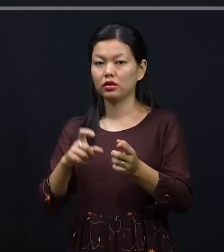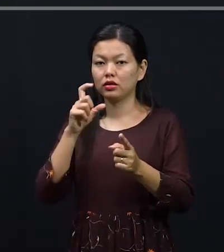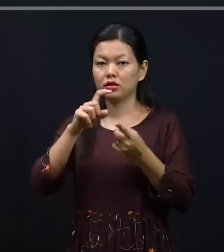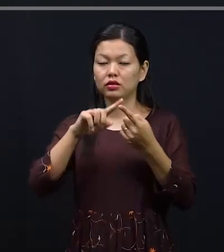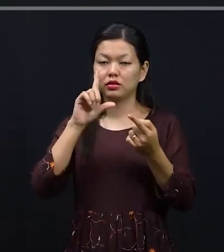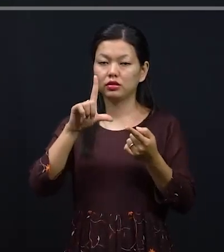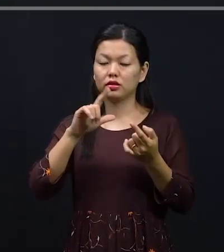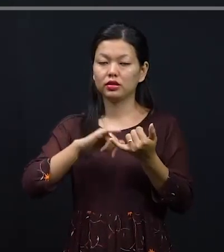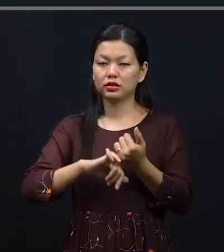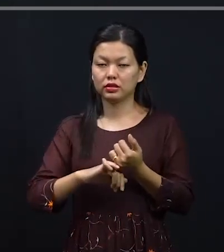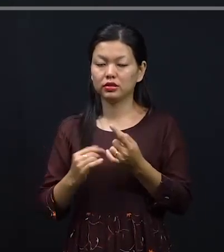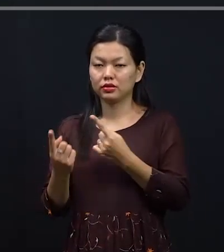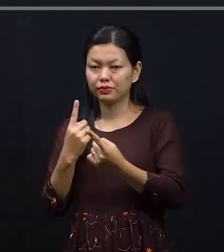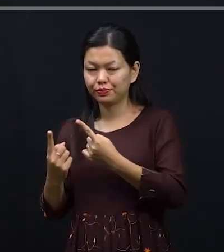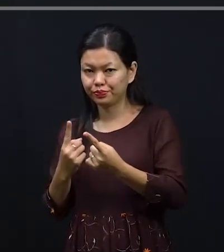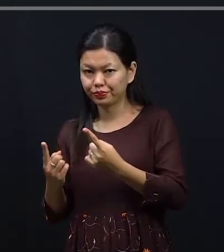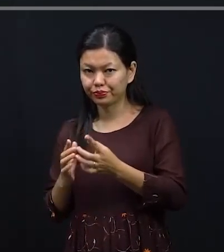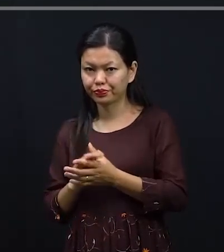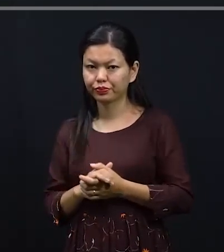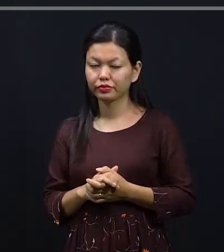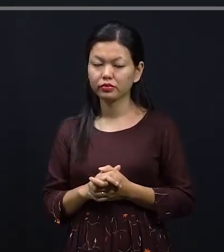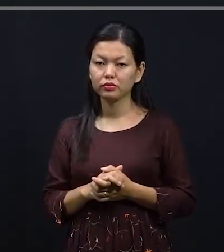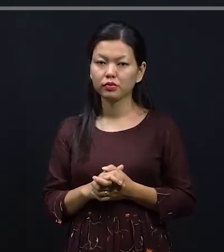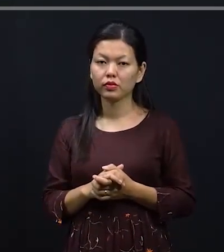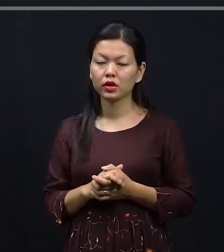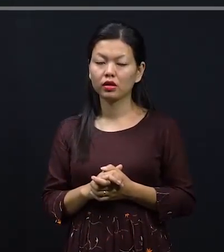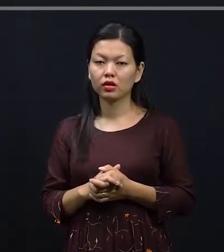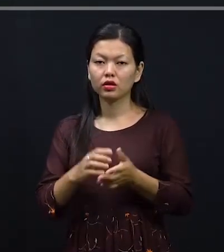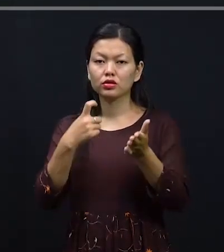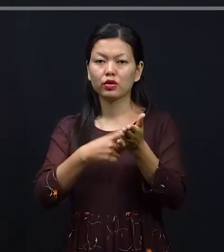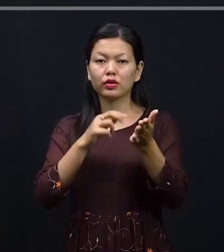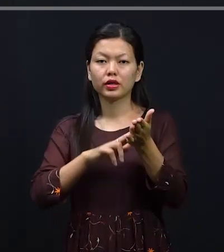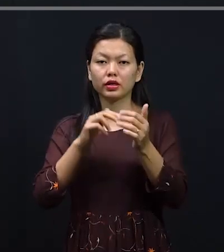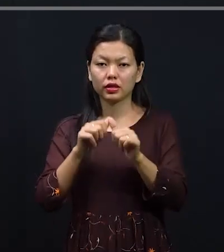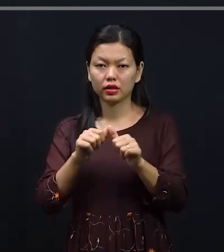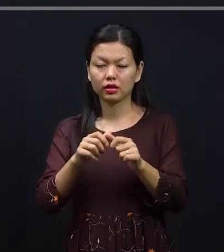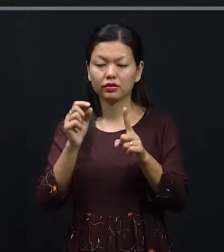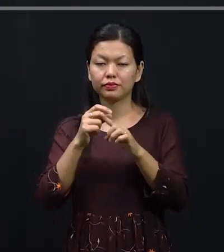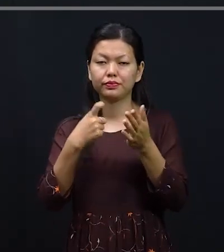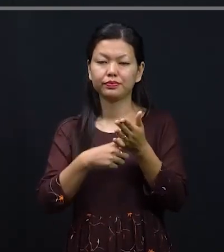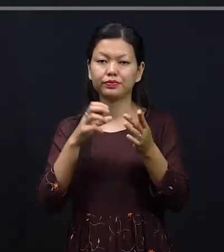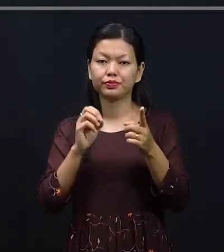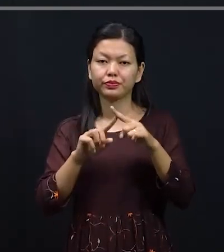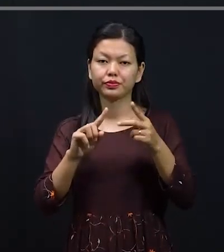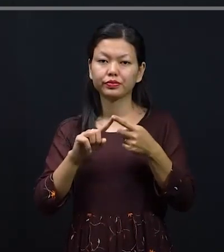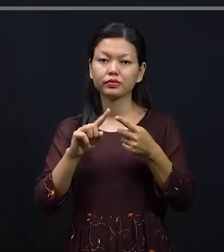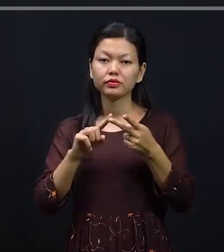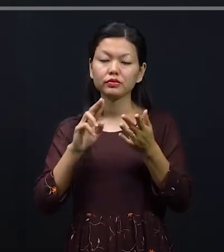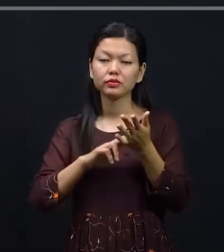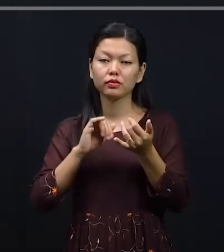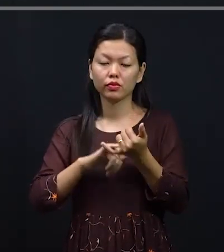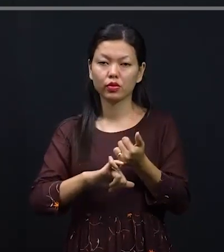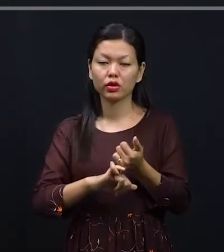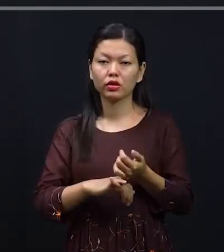they found out that in this medium containing RNA and proteins, only R cells were